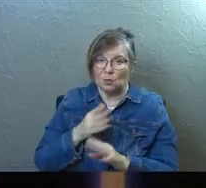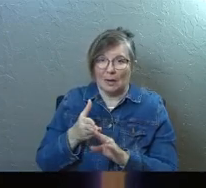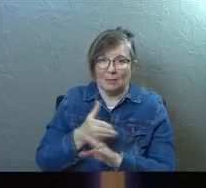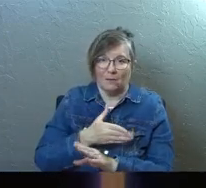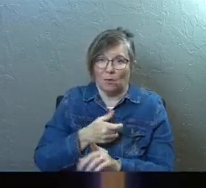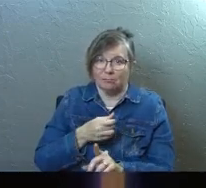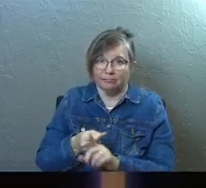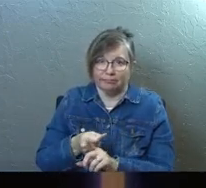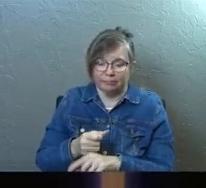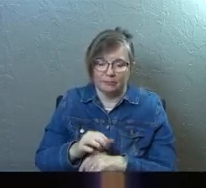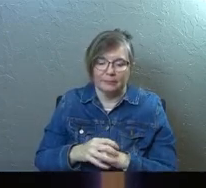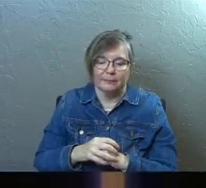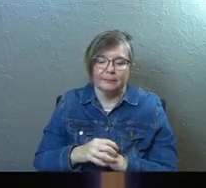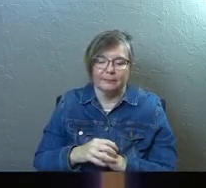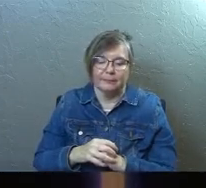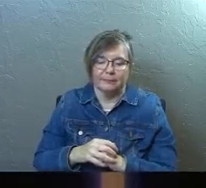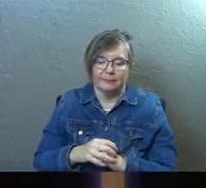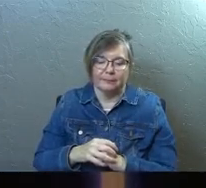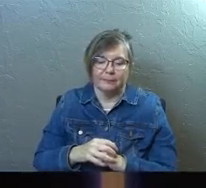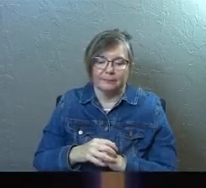right before all that happened.